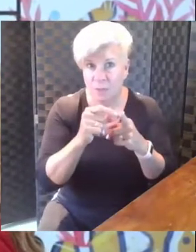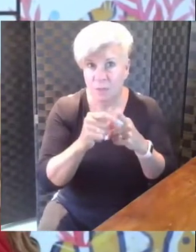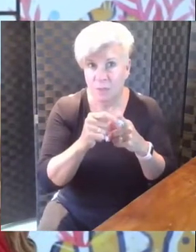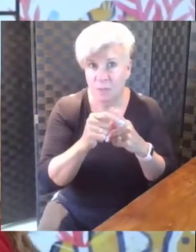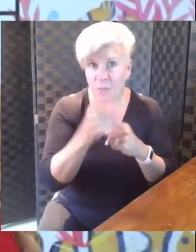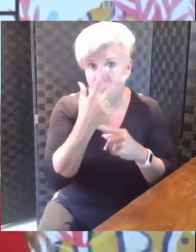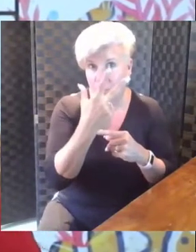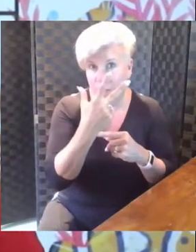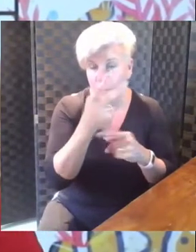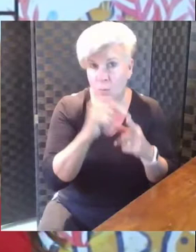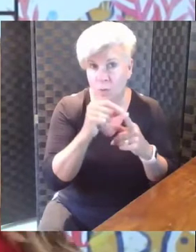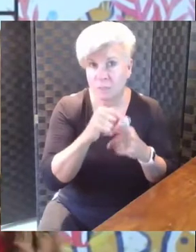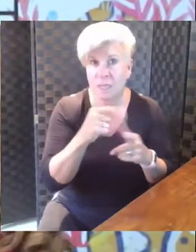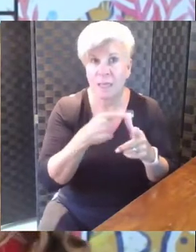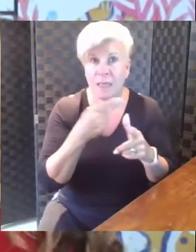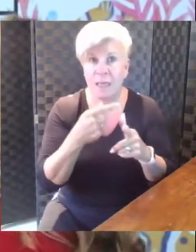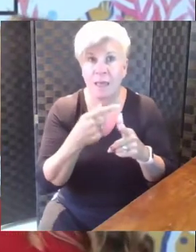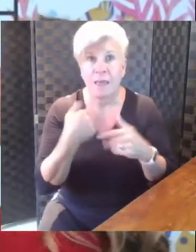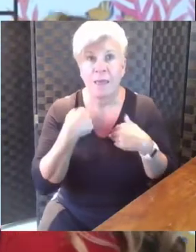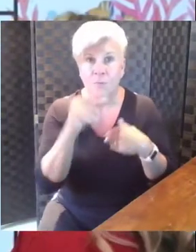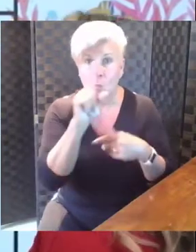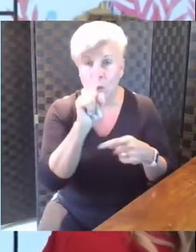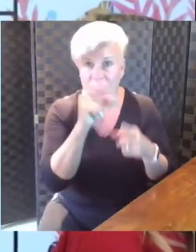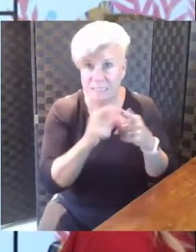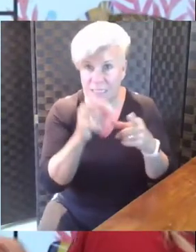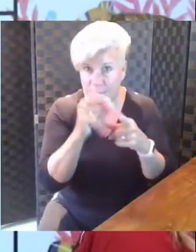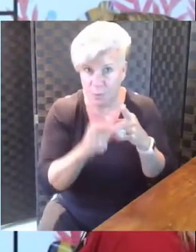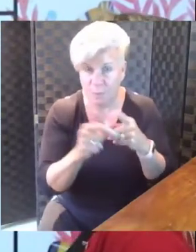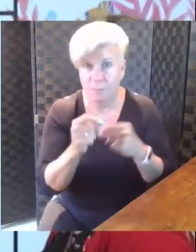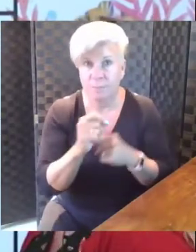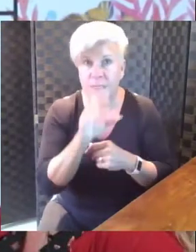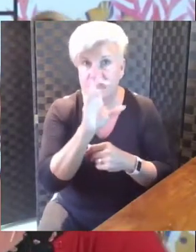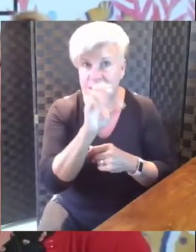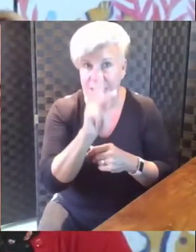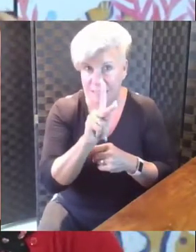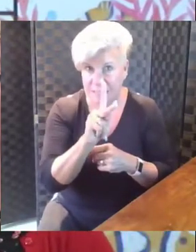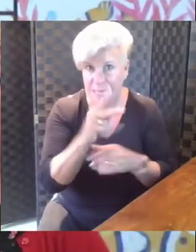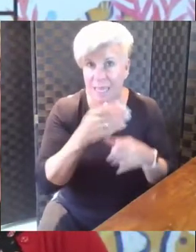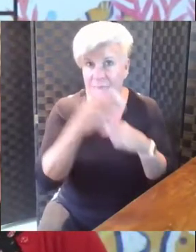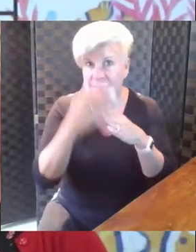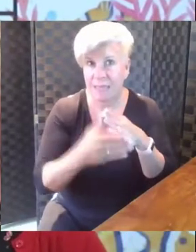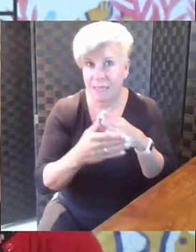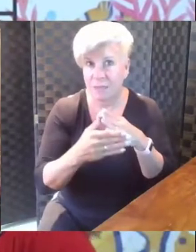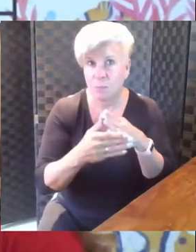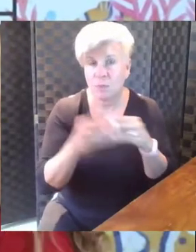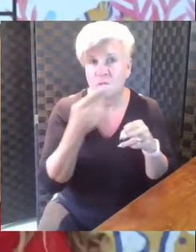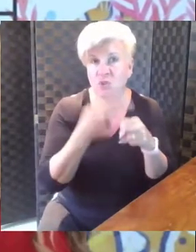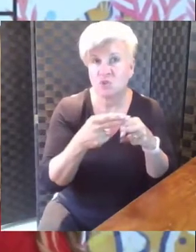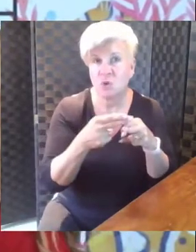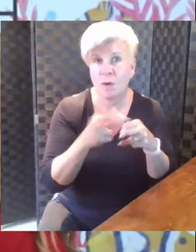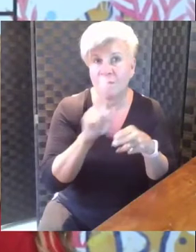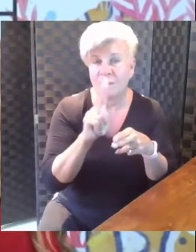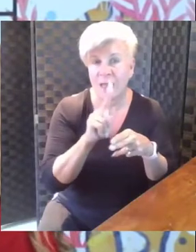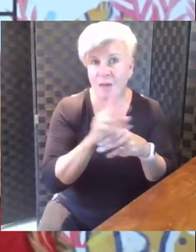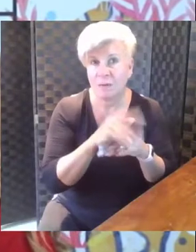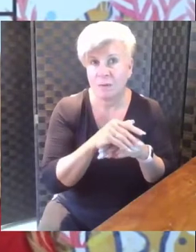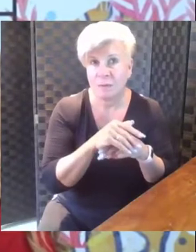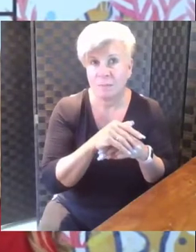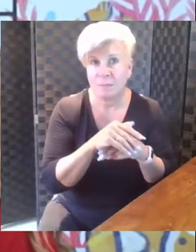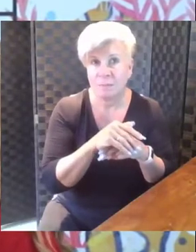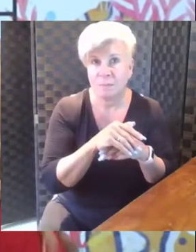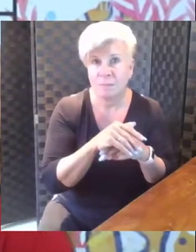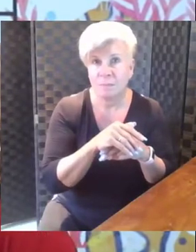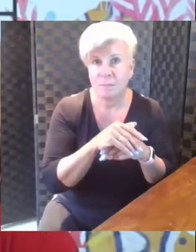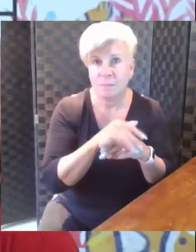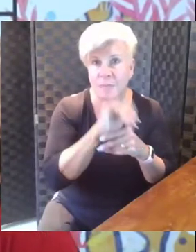truck, and rock. And those all are going to have the CK when you have a short vowel sound. So